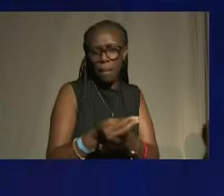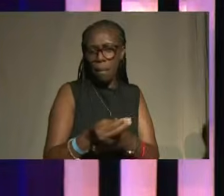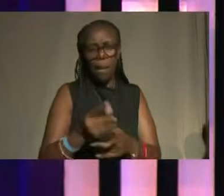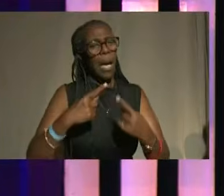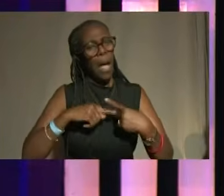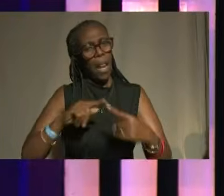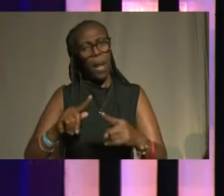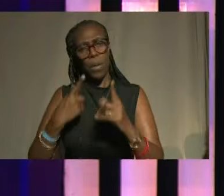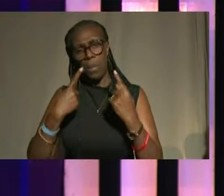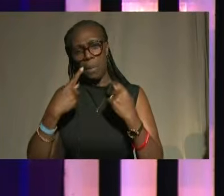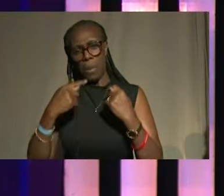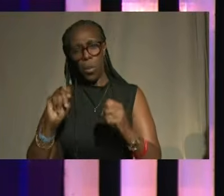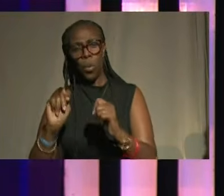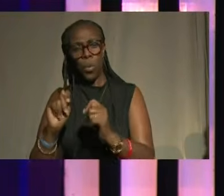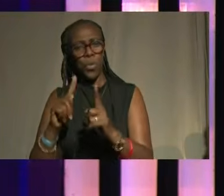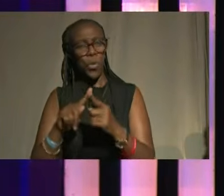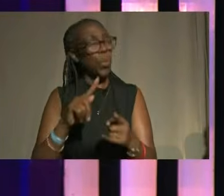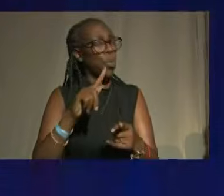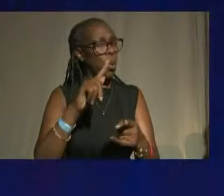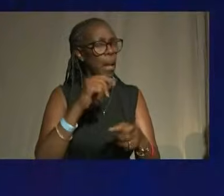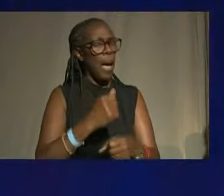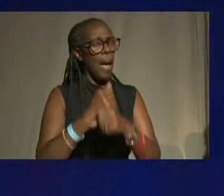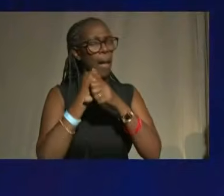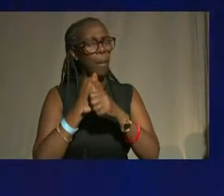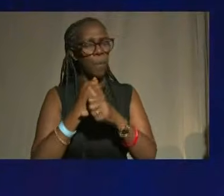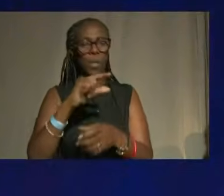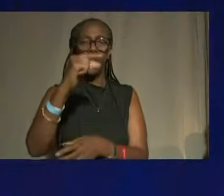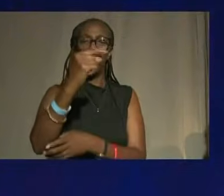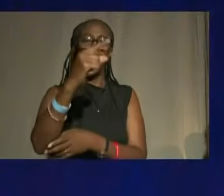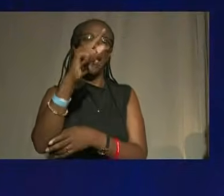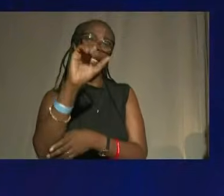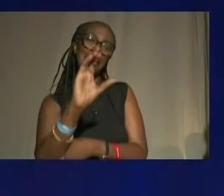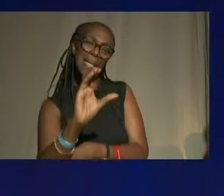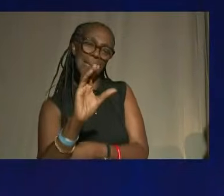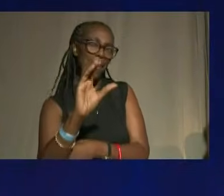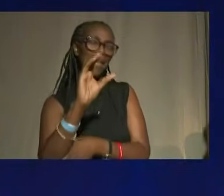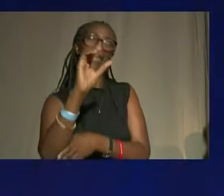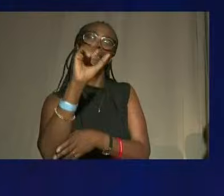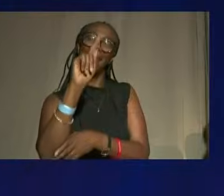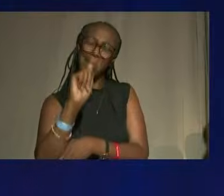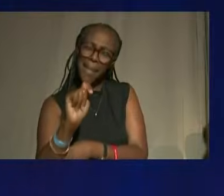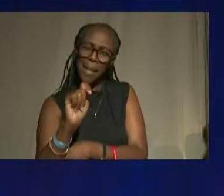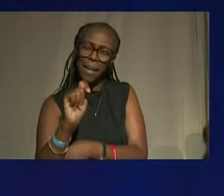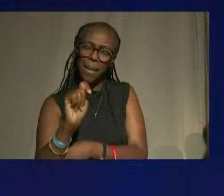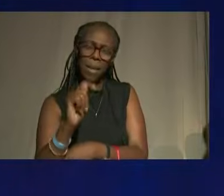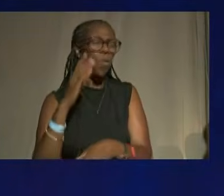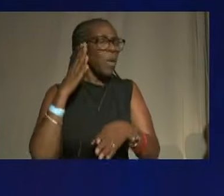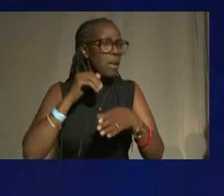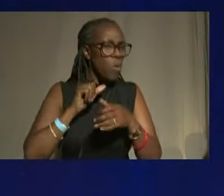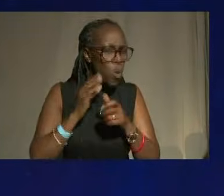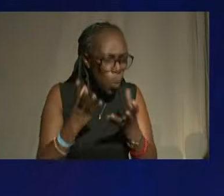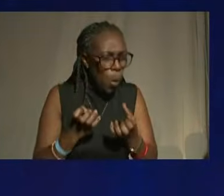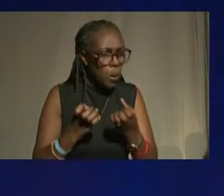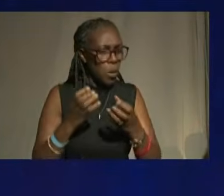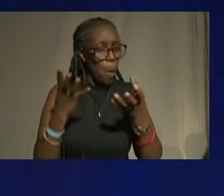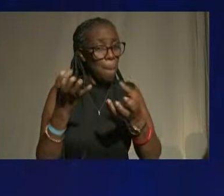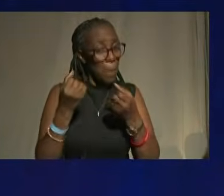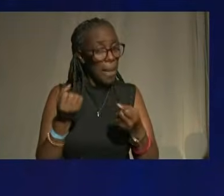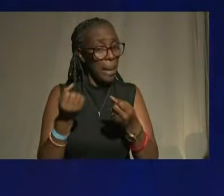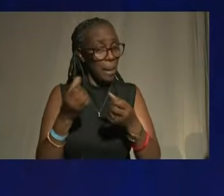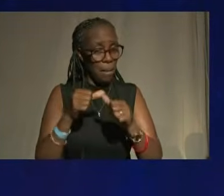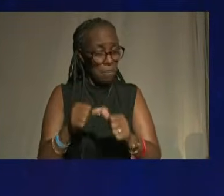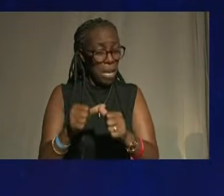taxes. We are the party committed to ensuring that all Jamaicans thrive and not just a few. Our plan